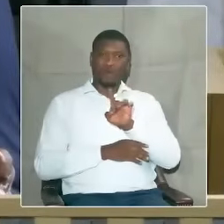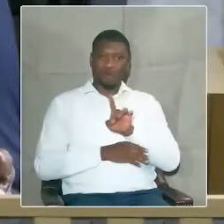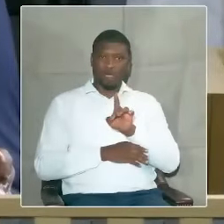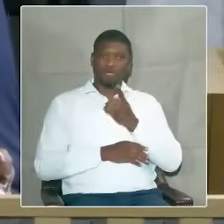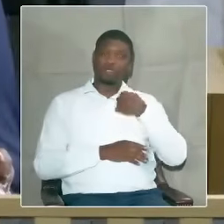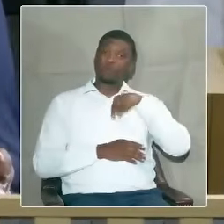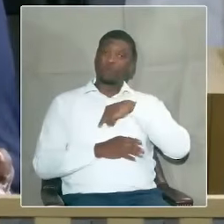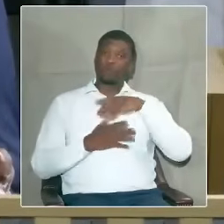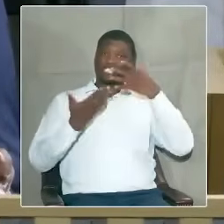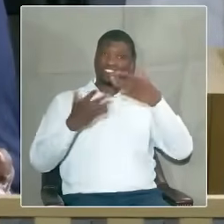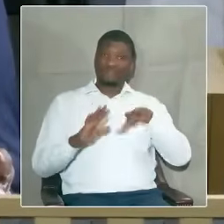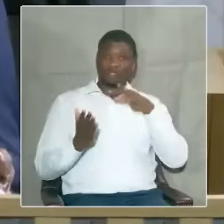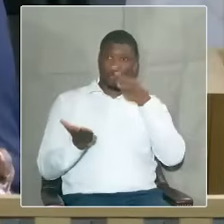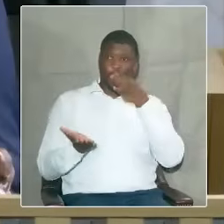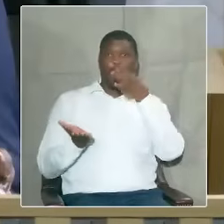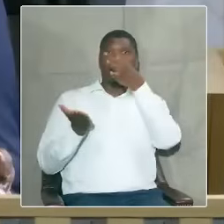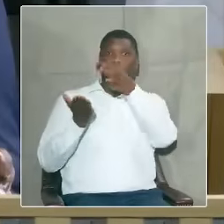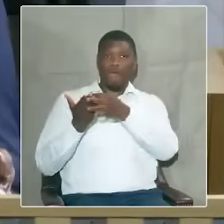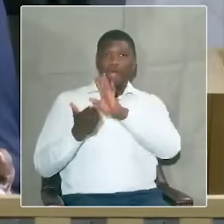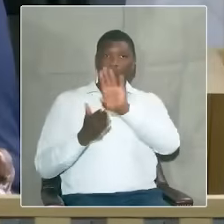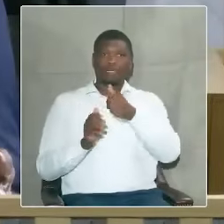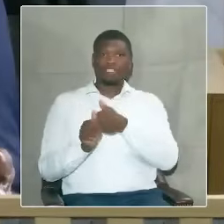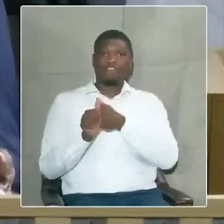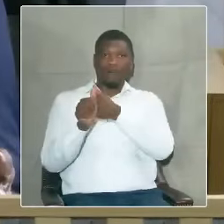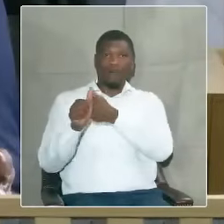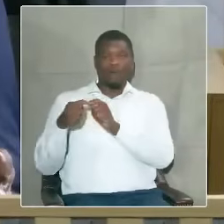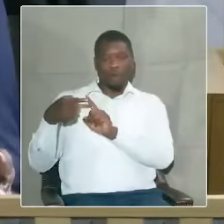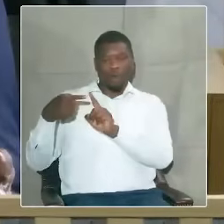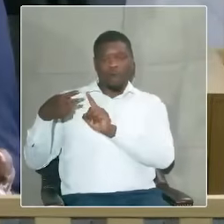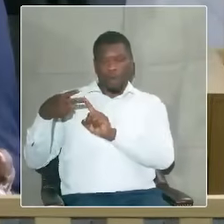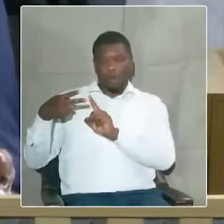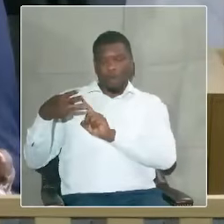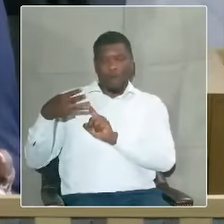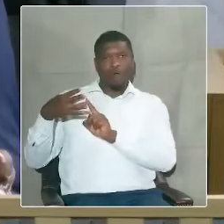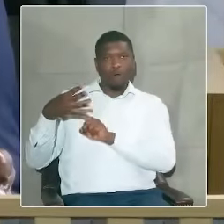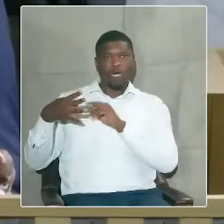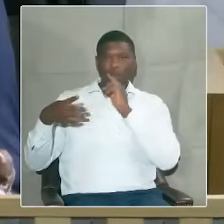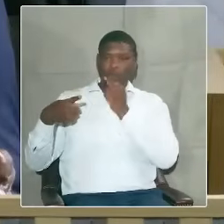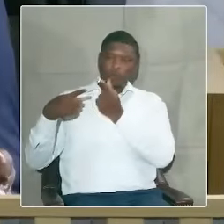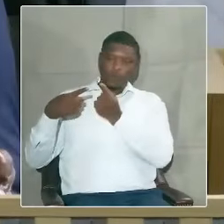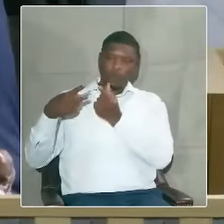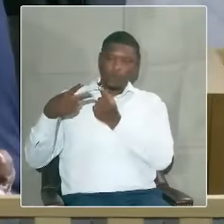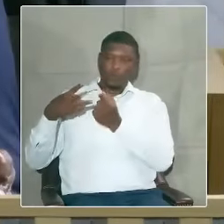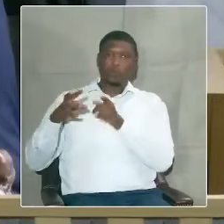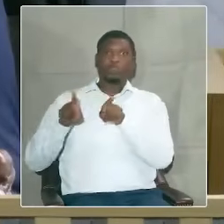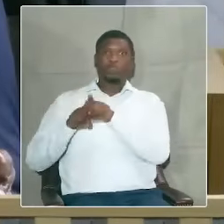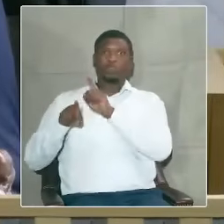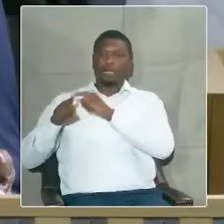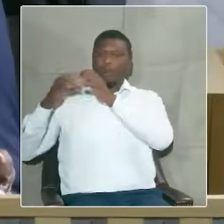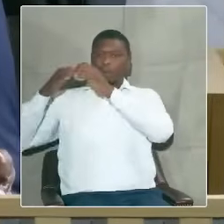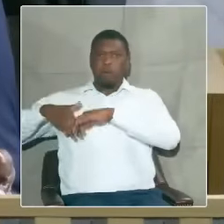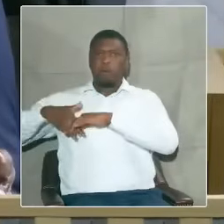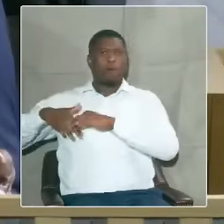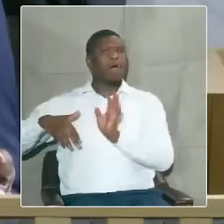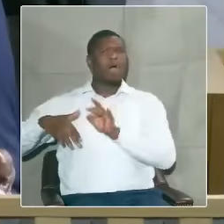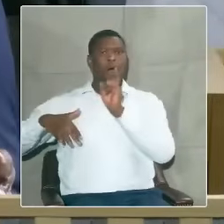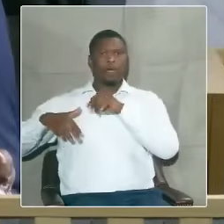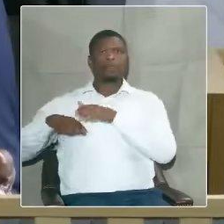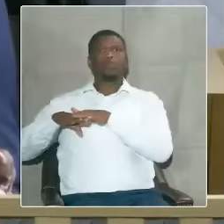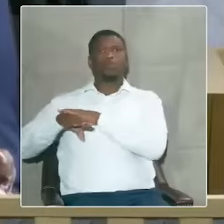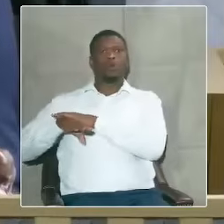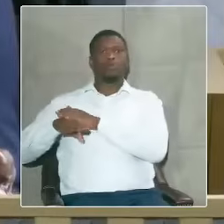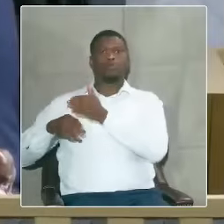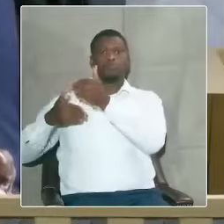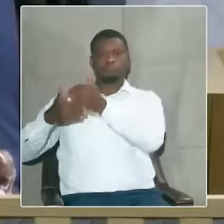had proposed that the following steps be taken to wind down the